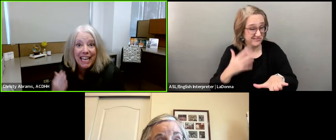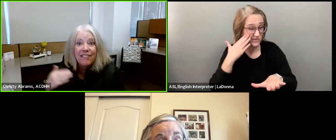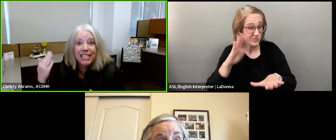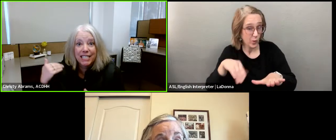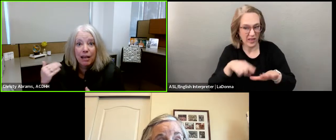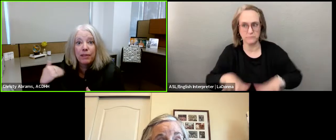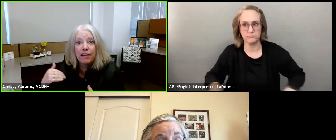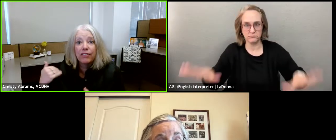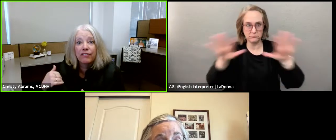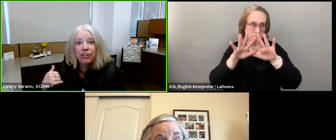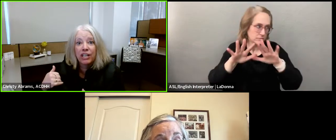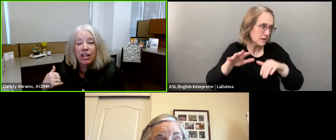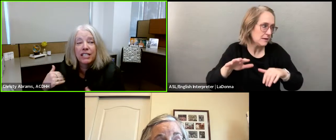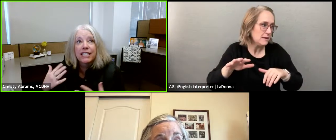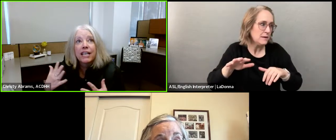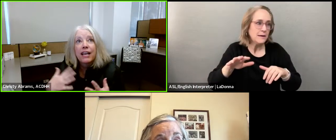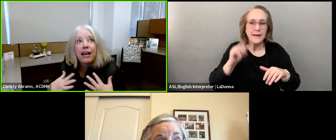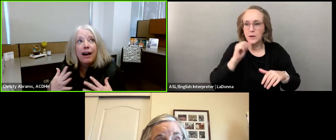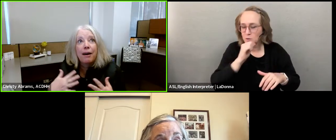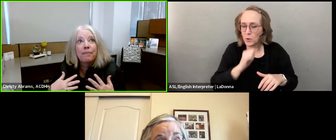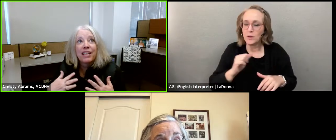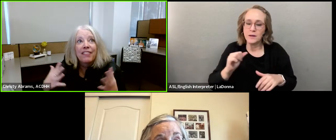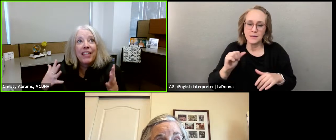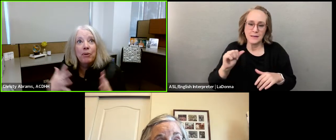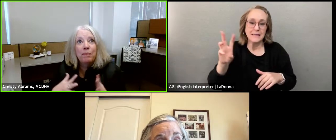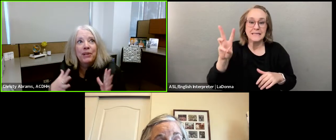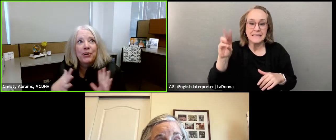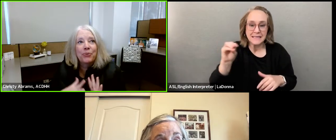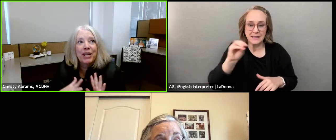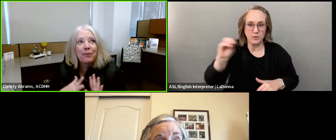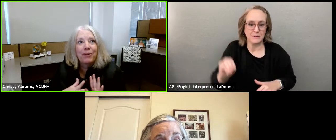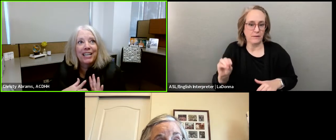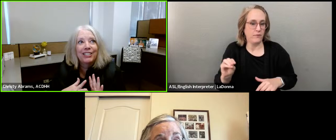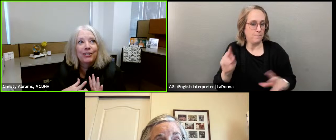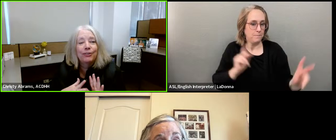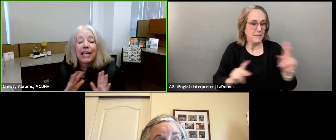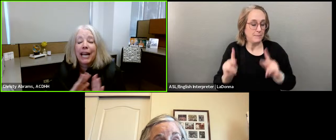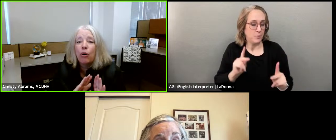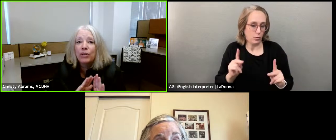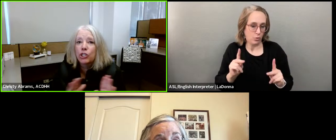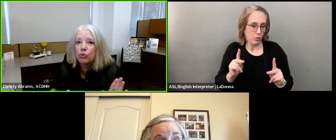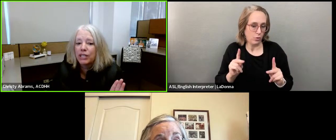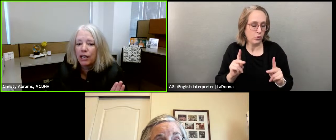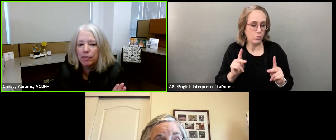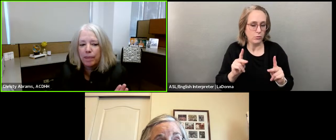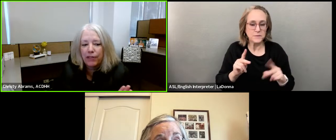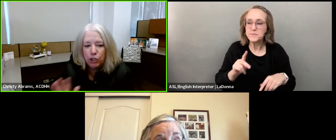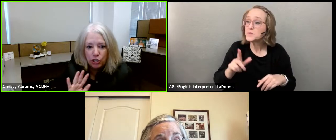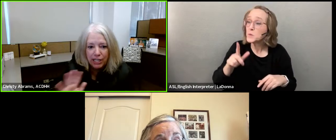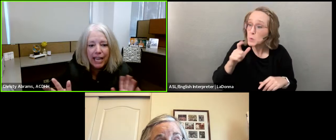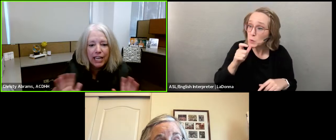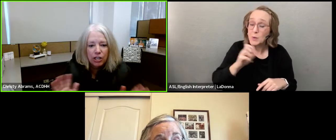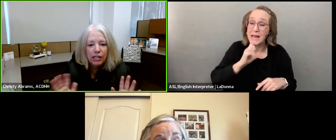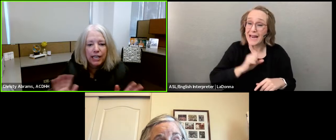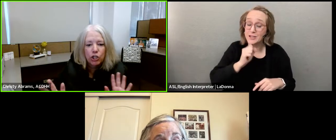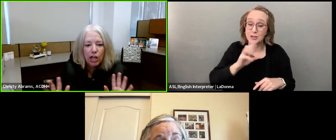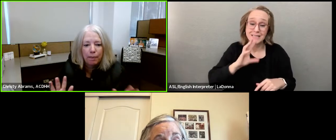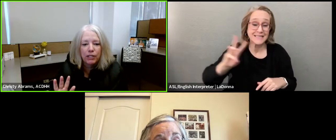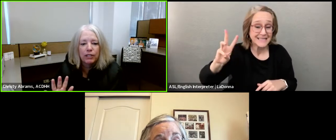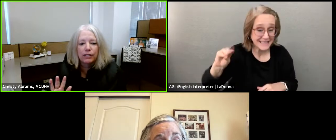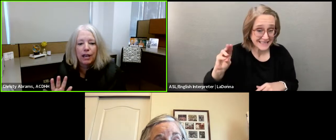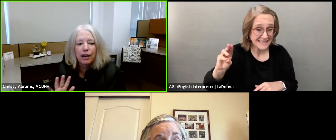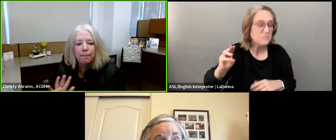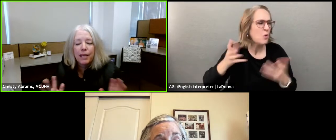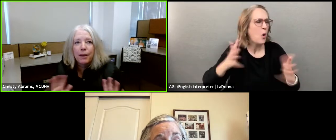of 60 having some level of hearing loss. That would be a great way to, and I always do tell them about the